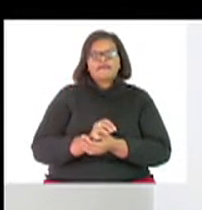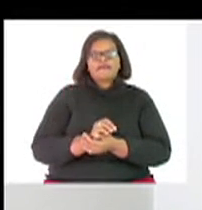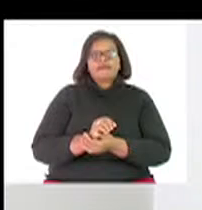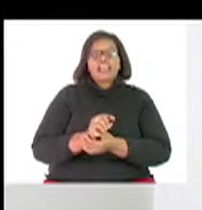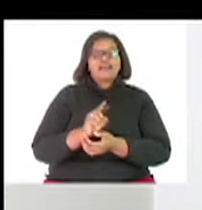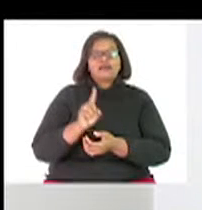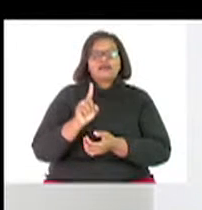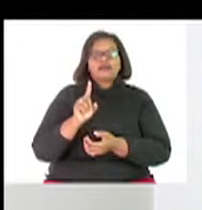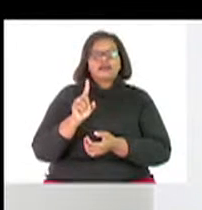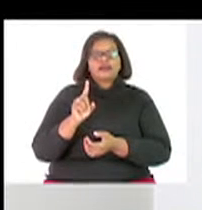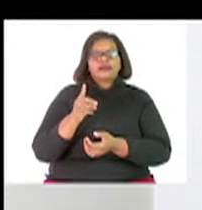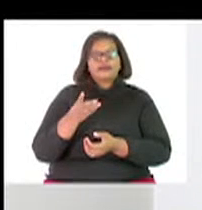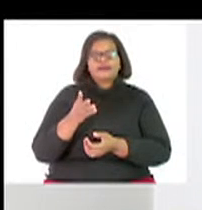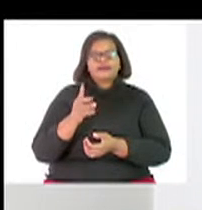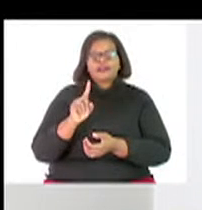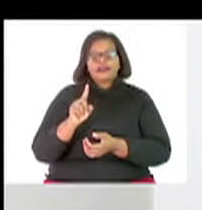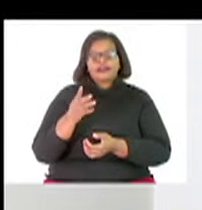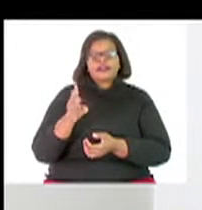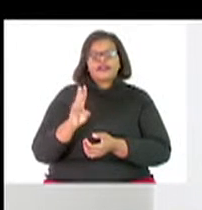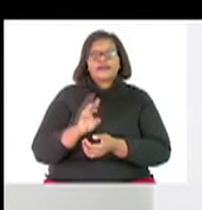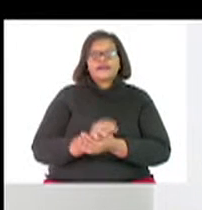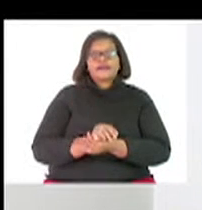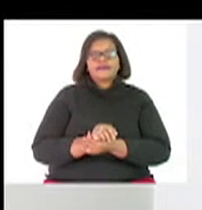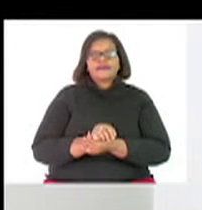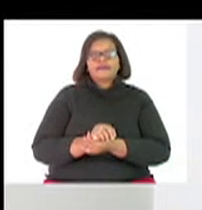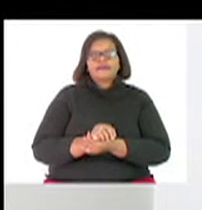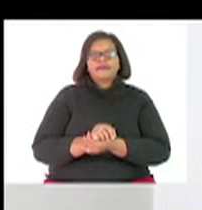continue, 16,